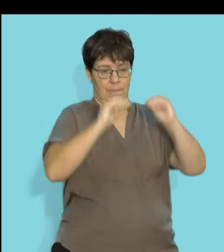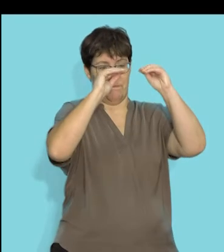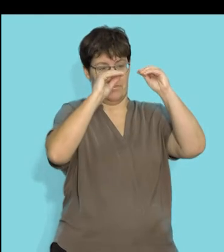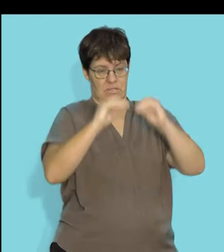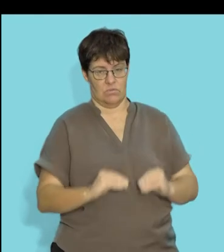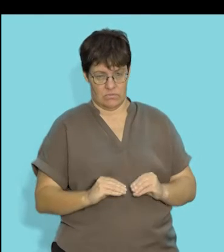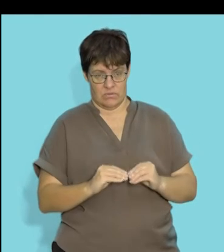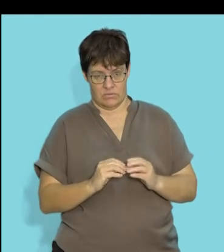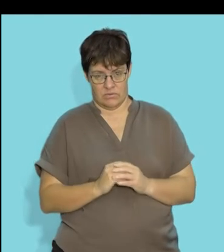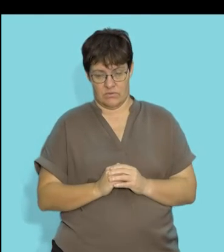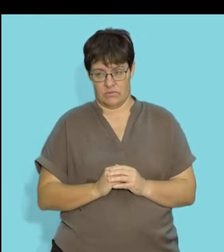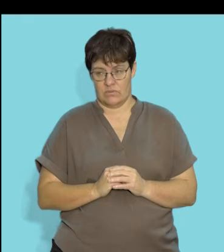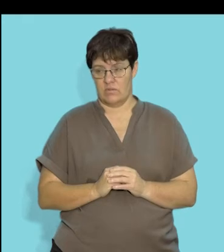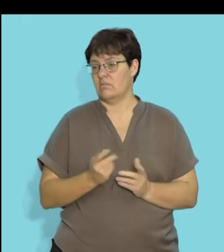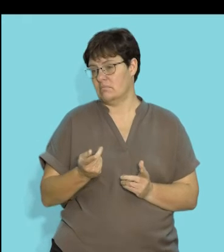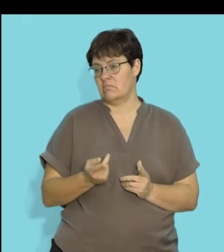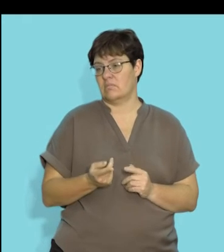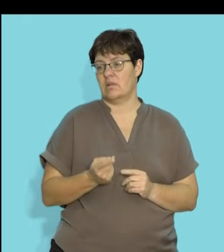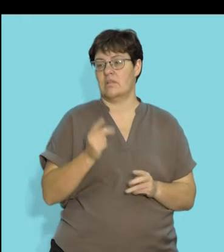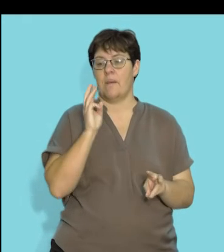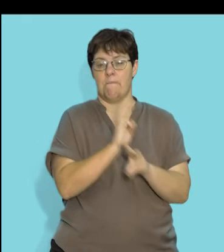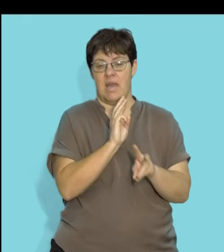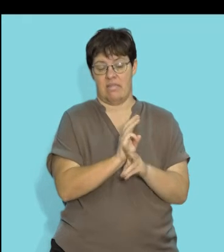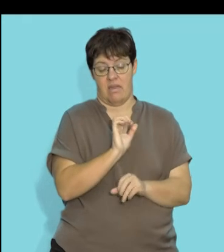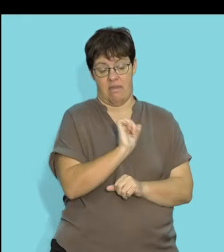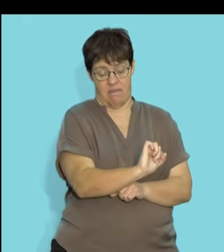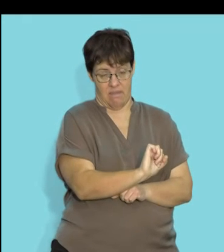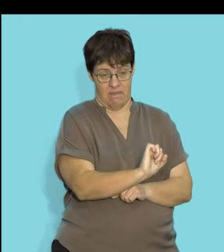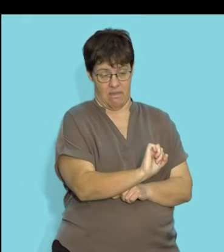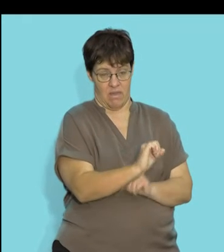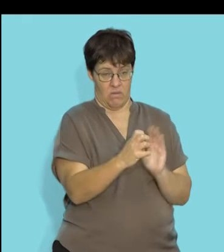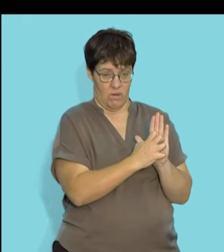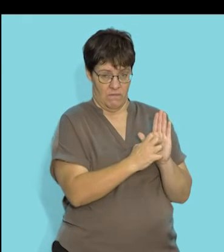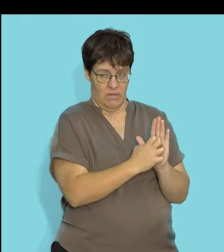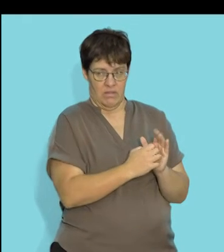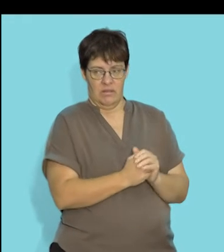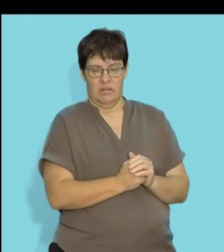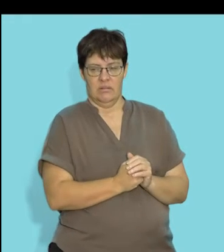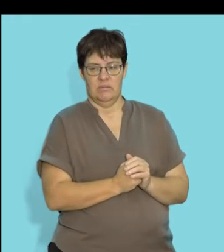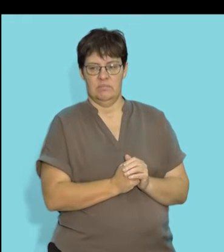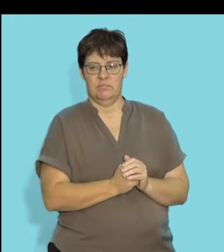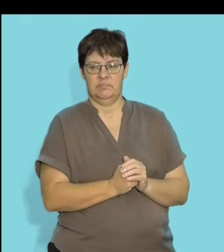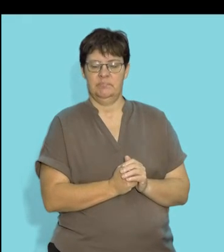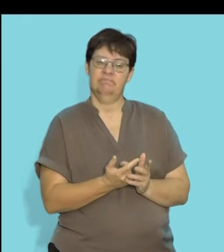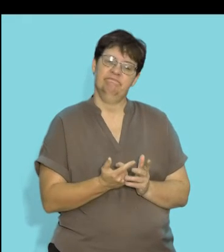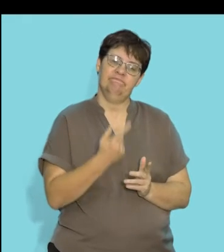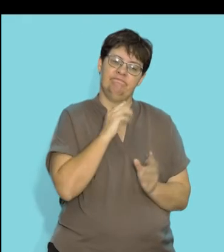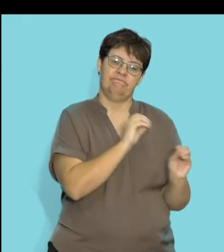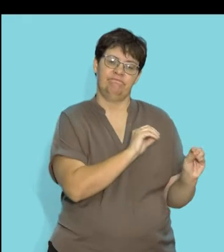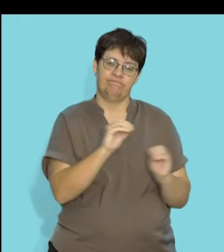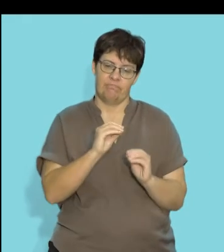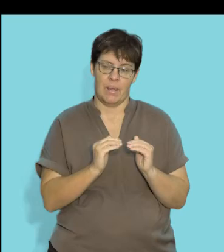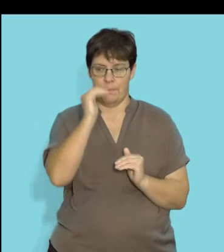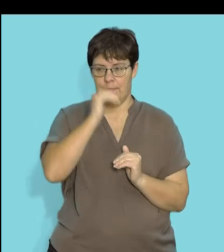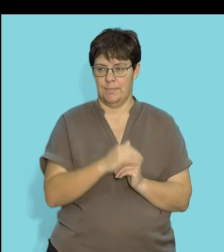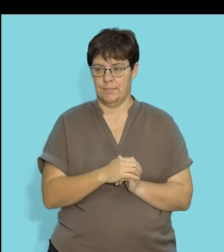the graph. So if I say this is the mother graph, right? If I say this is the mother graph, and then